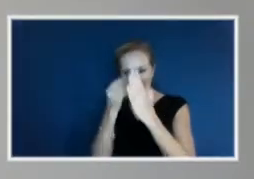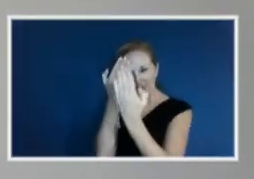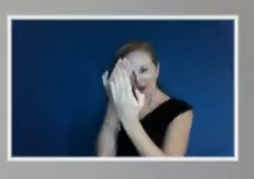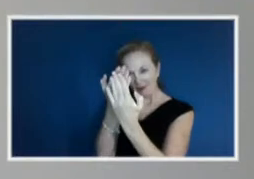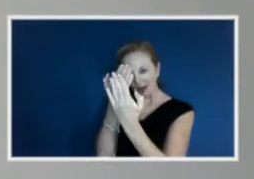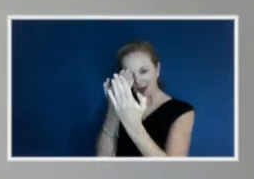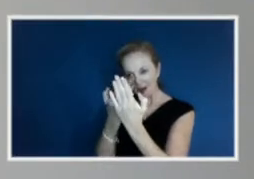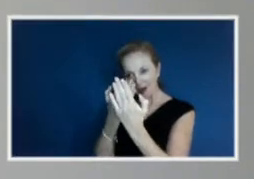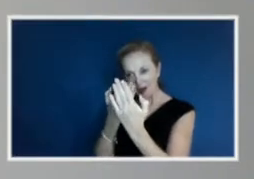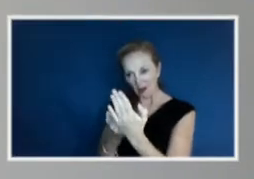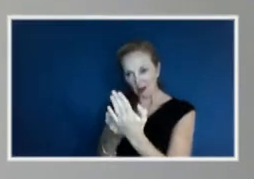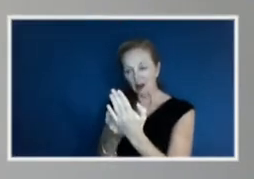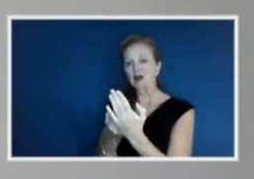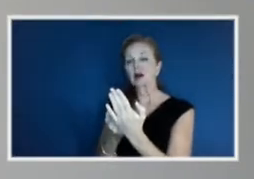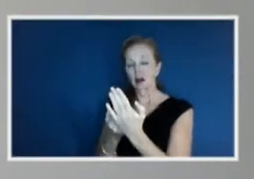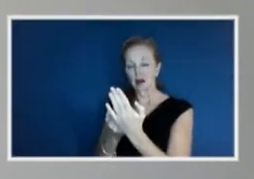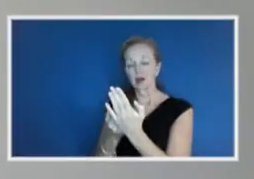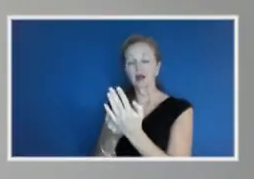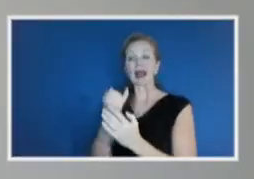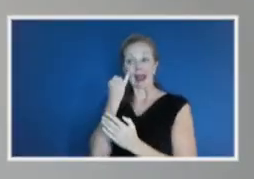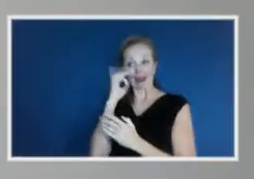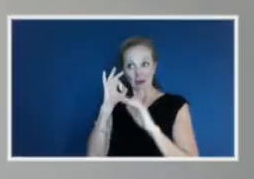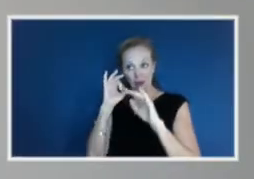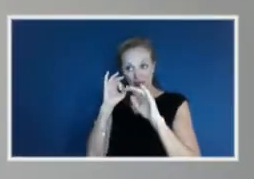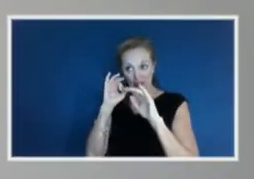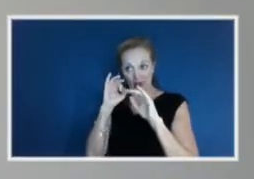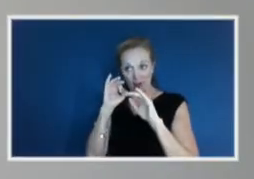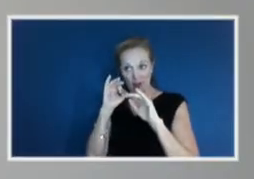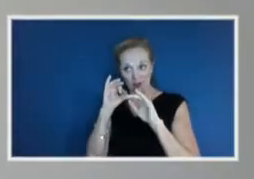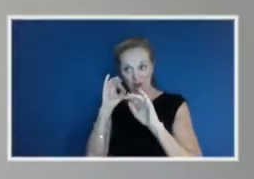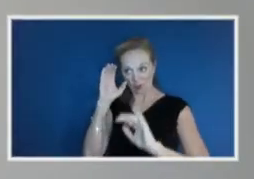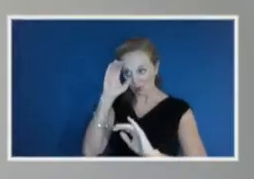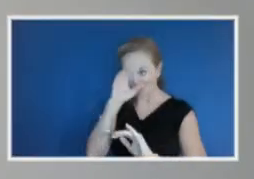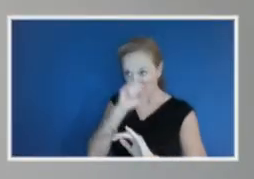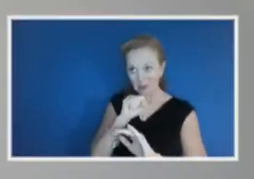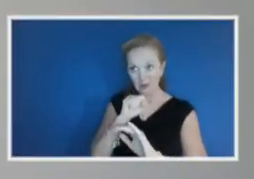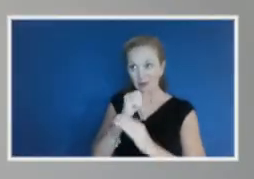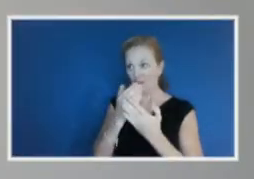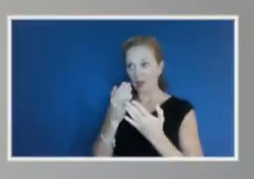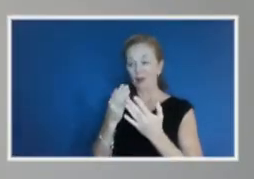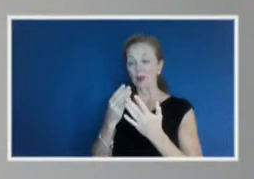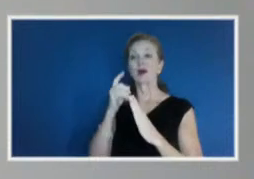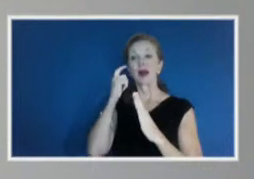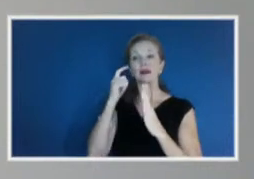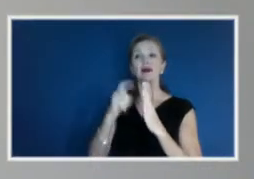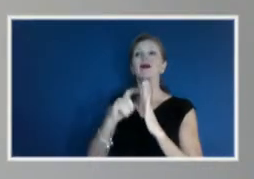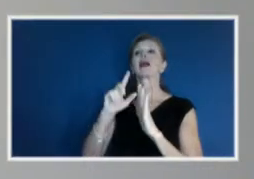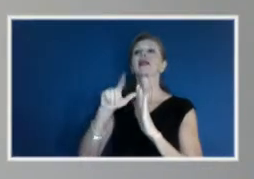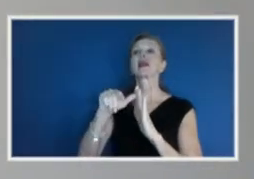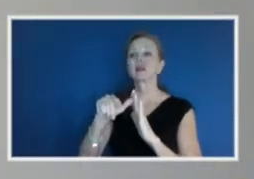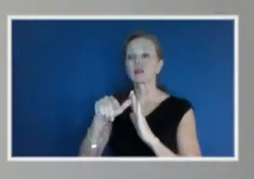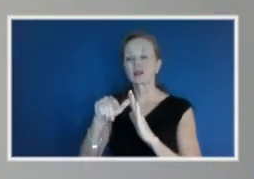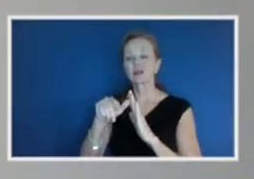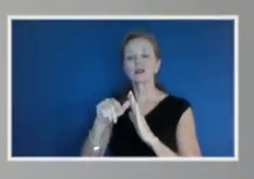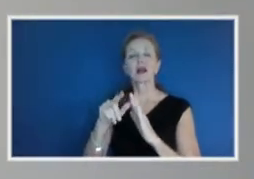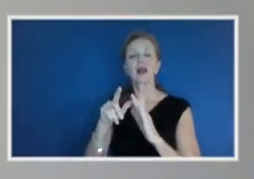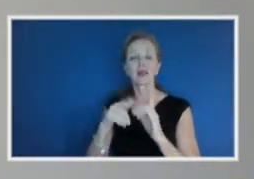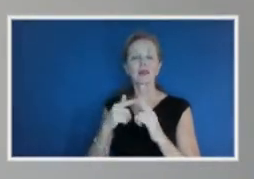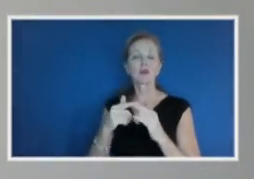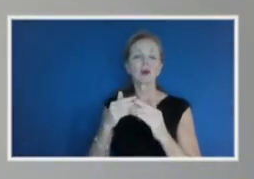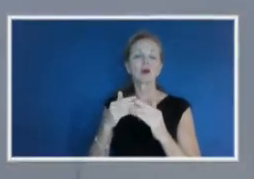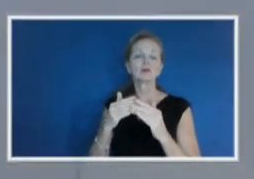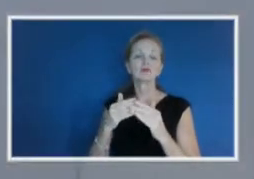And if we are able to, if we miss something and we identify it at a later date, then we will deal with that swiftly as